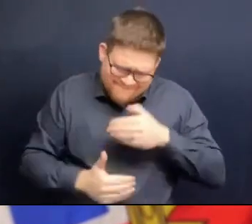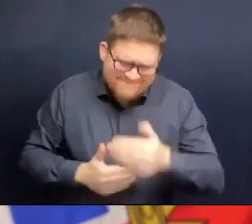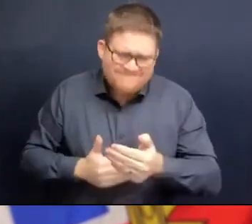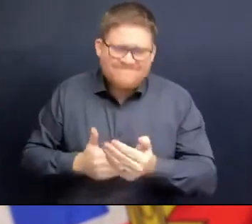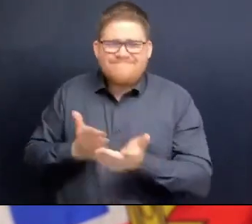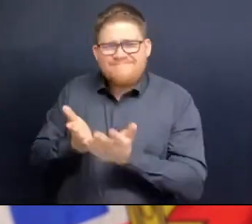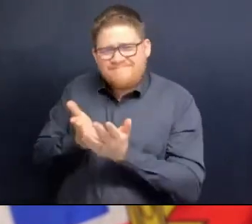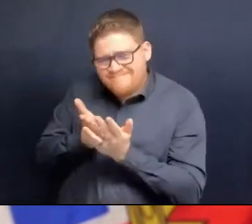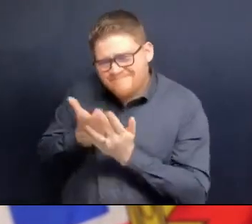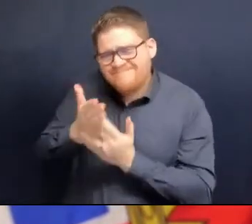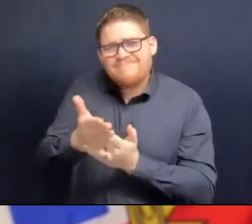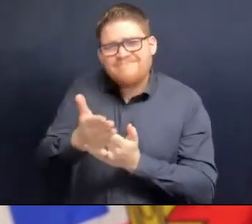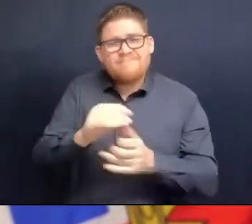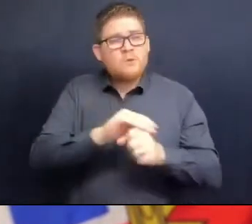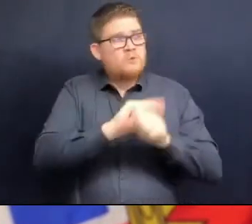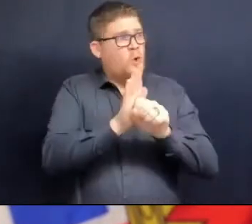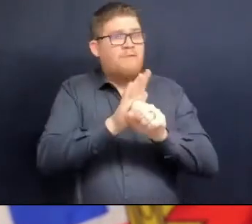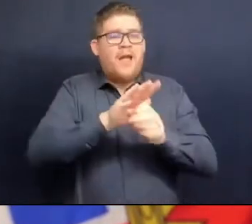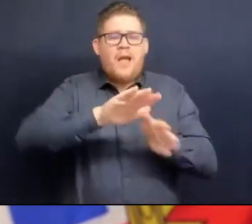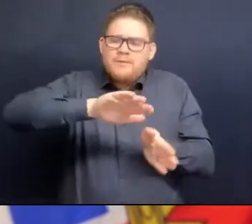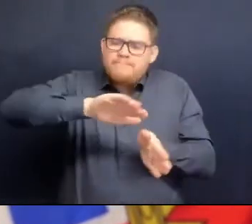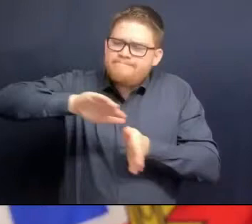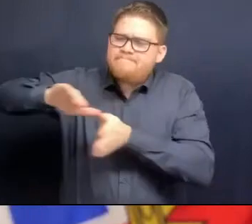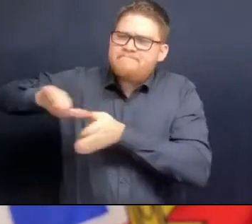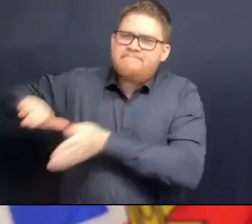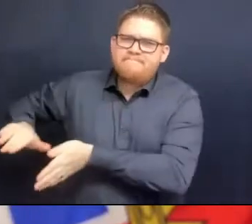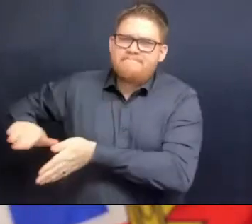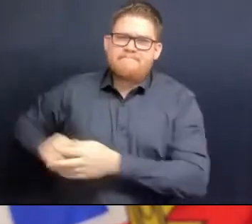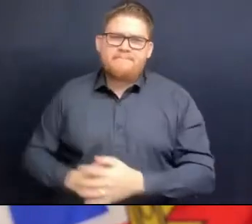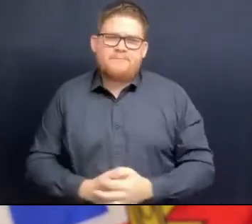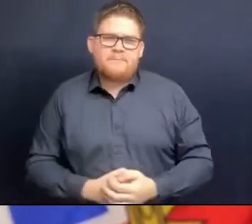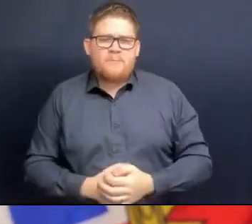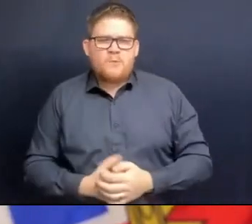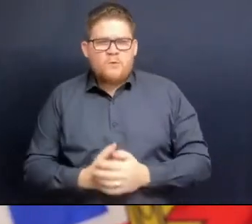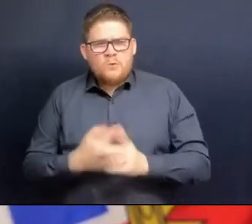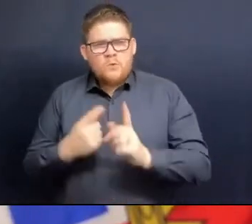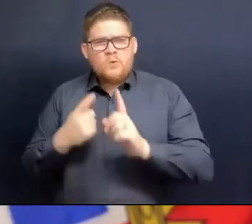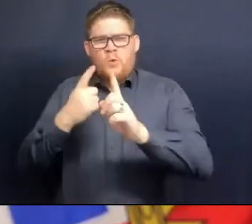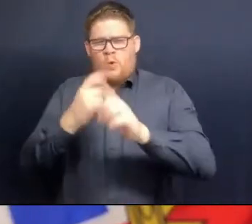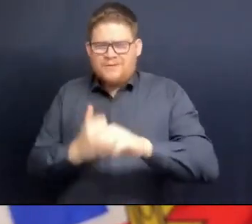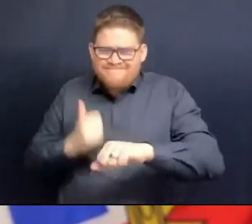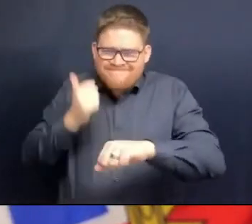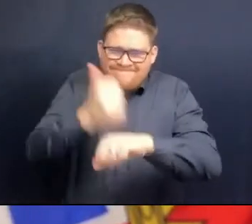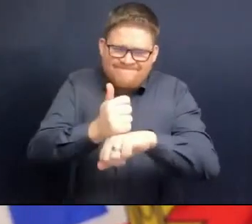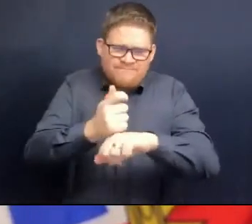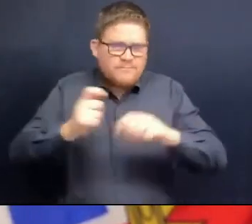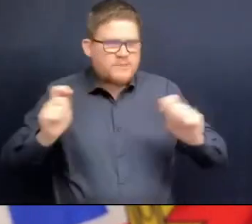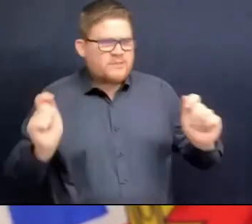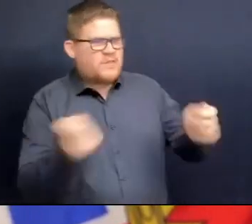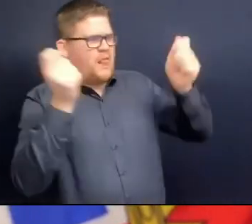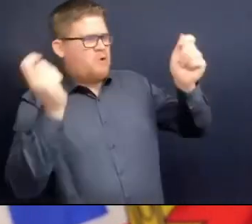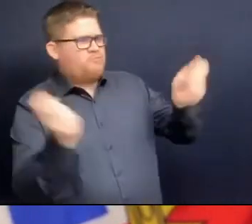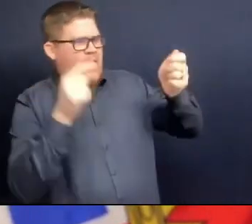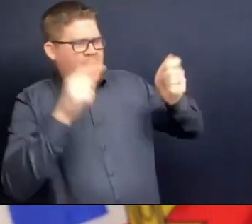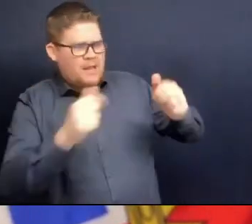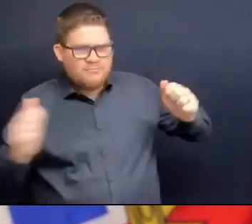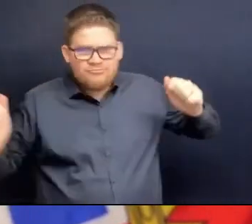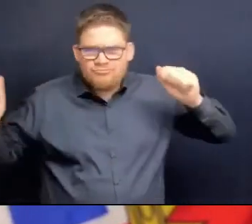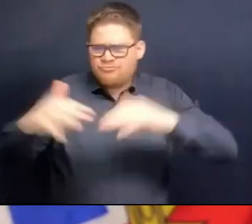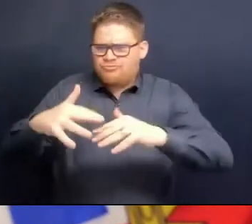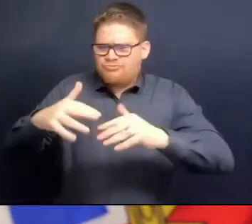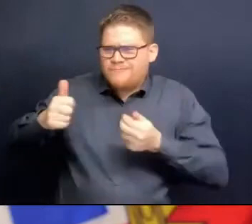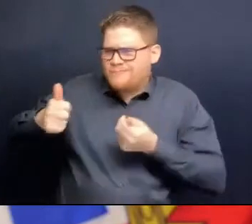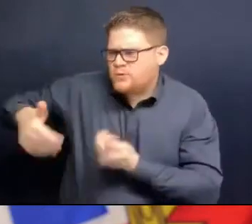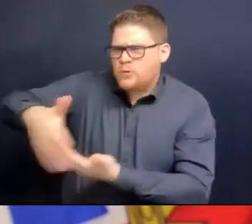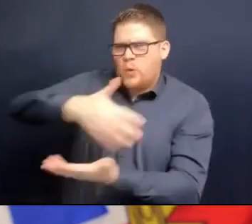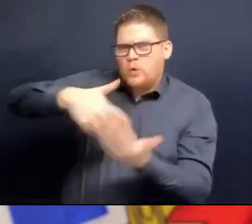for once and for all and be able to support and get back to those important measures and those important